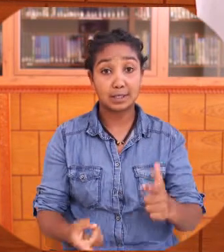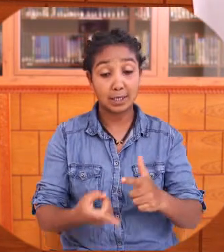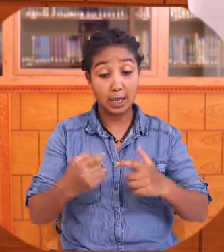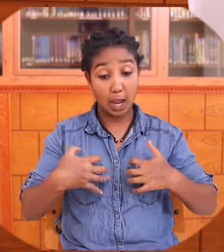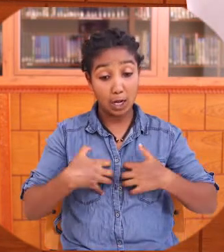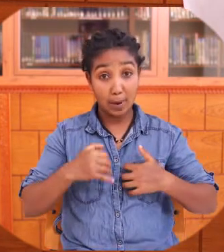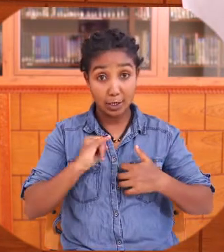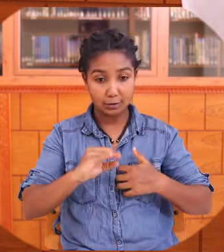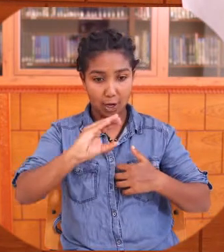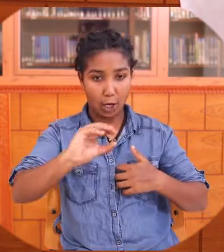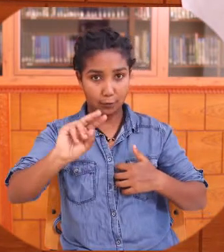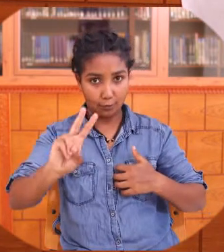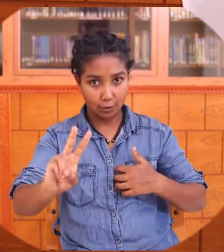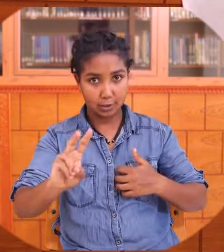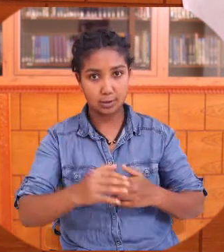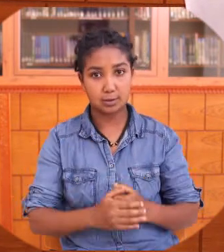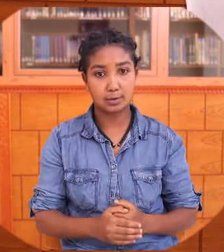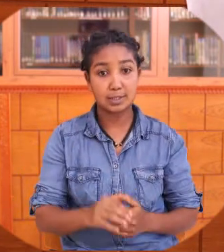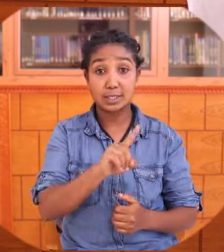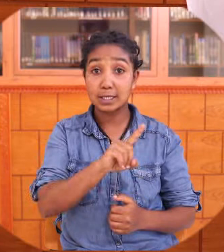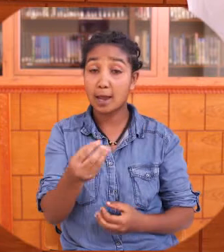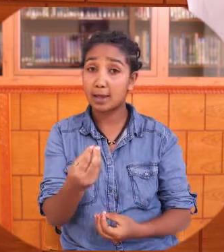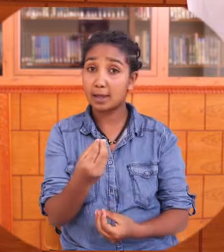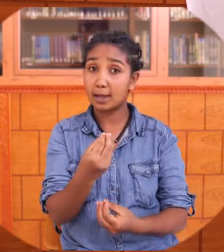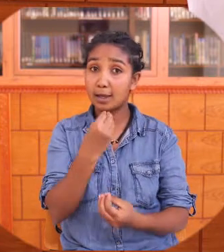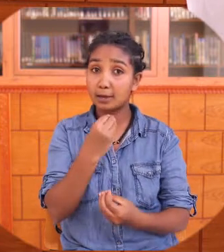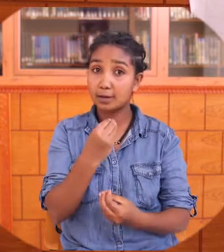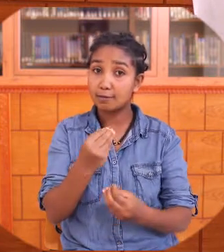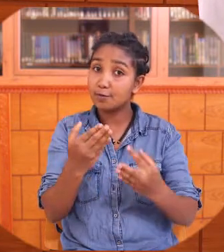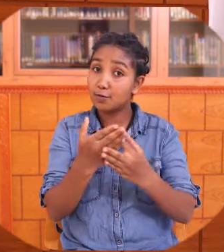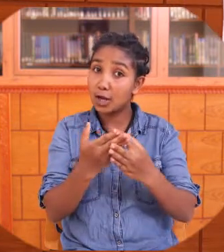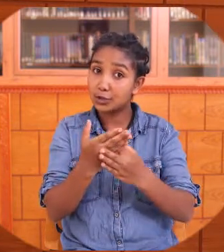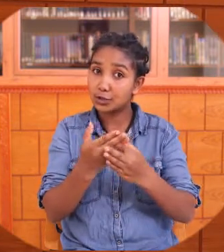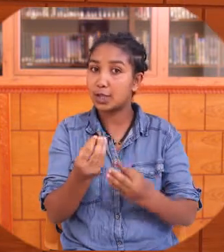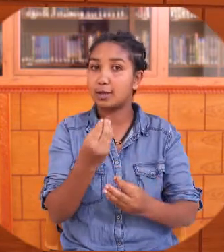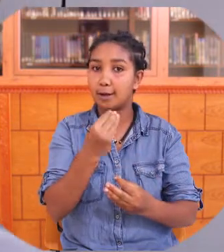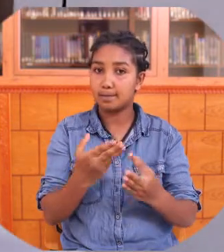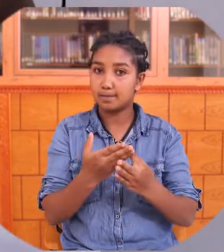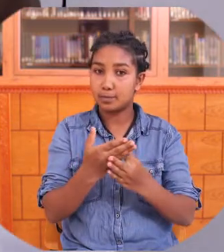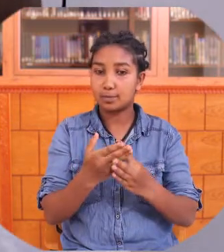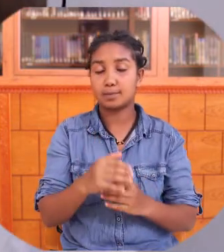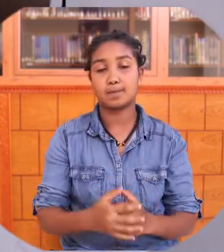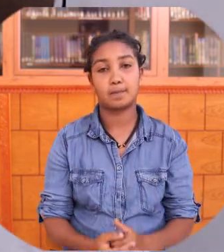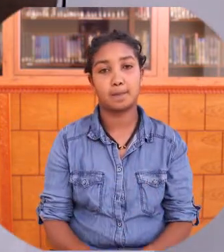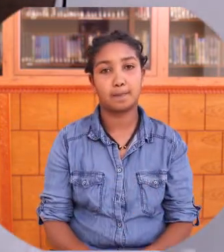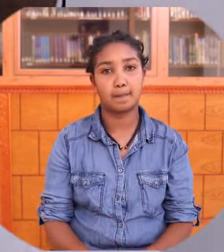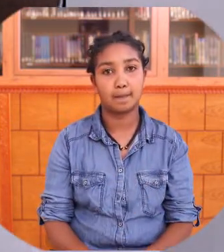animal, carnivorous. They eat flesh or flesh eater, we can say. They are flesh eater.